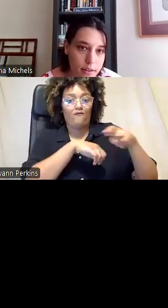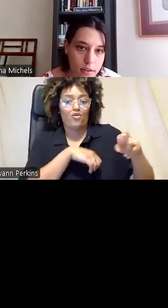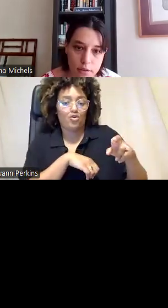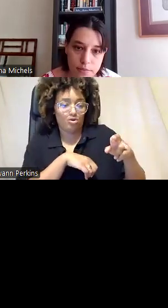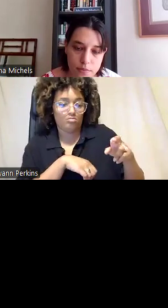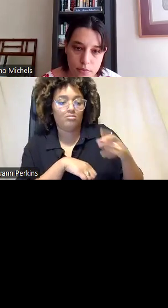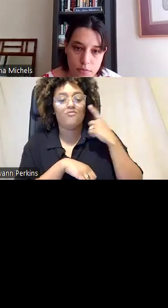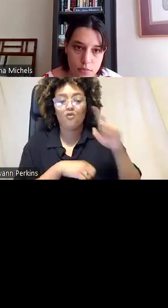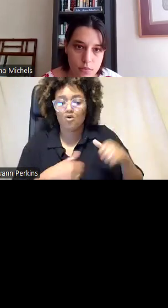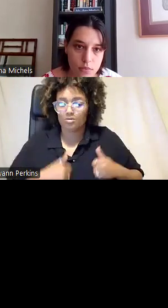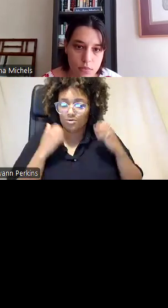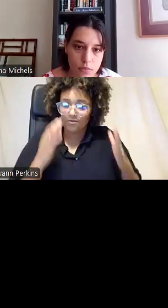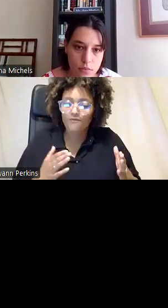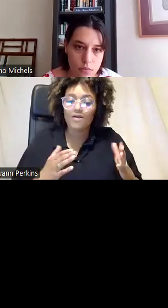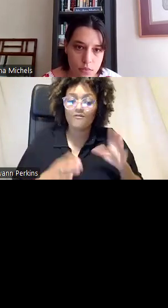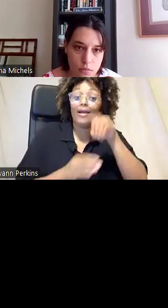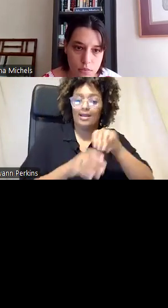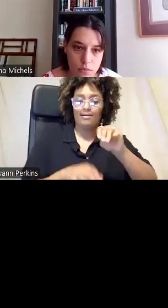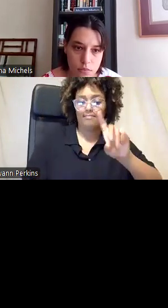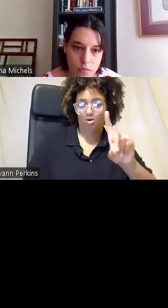and effective?